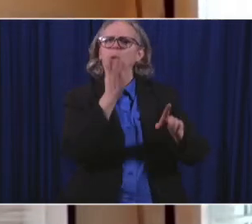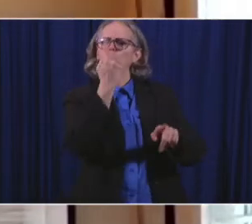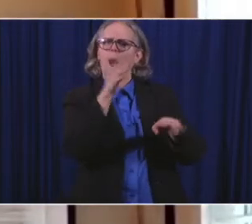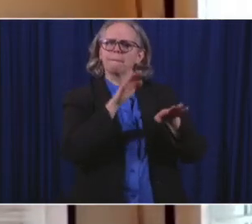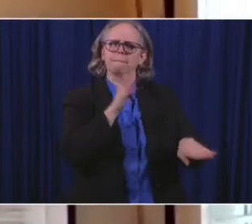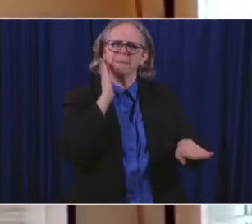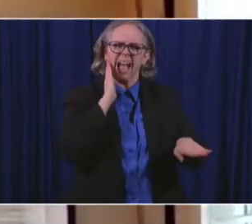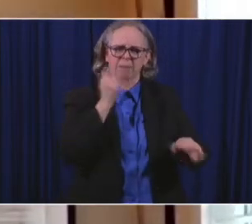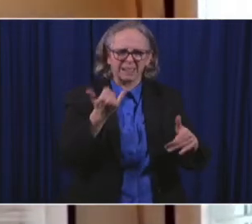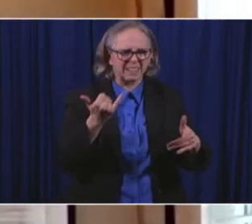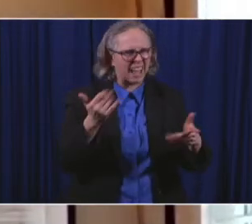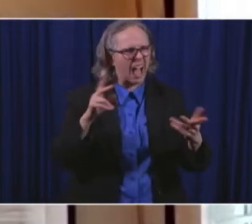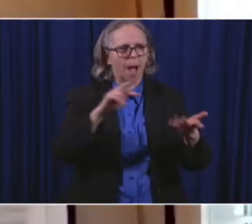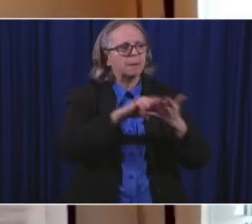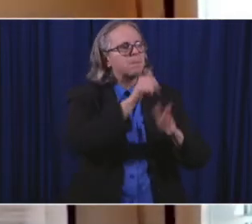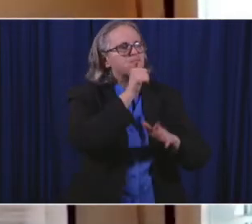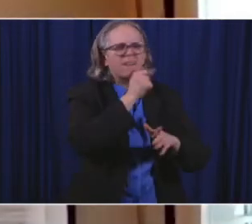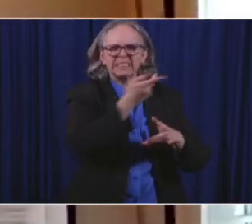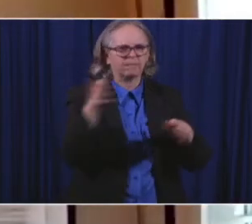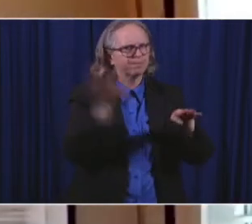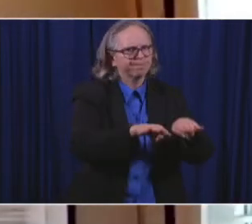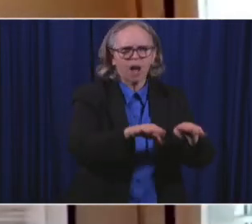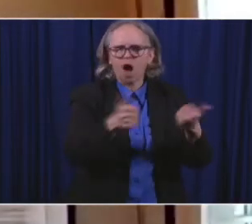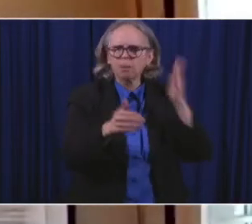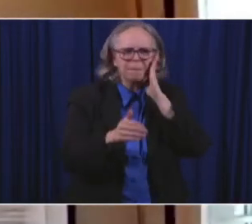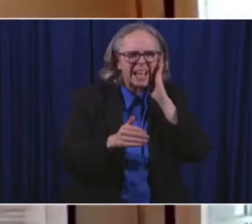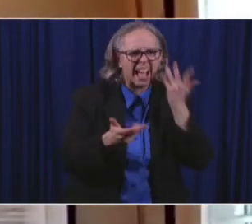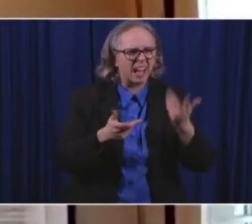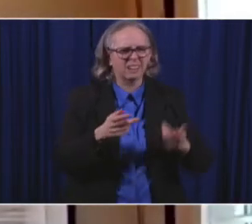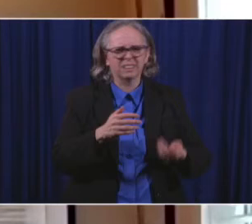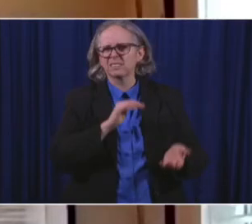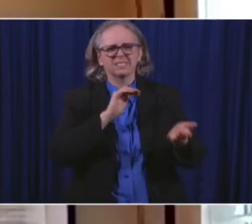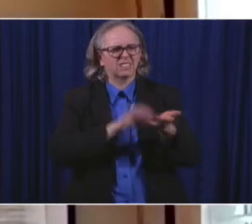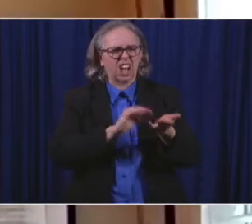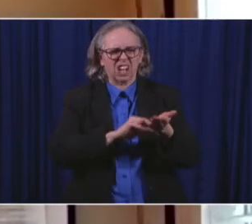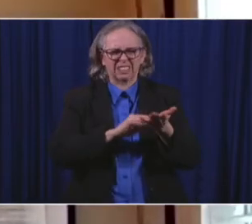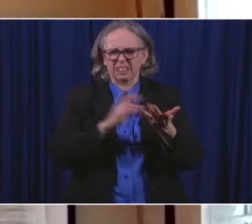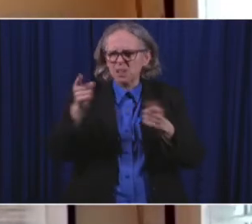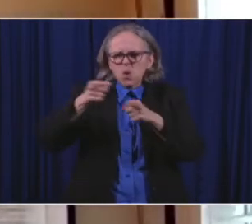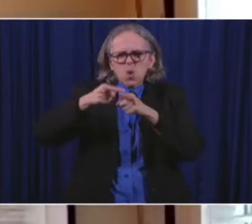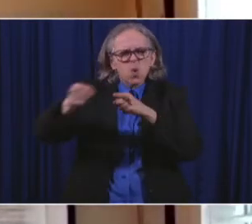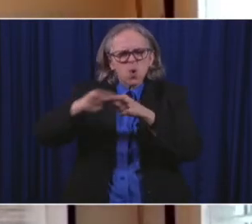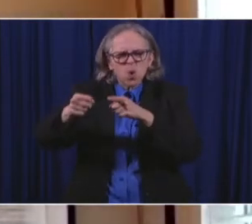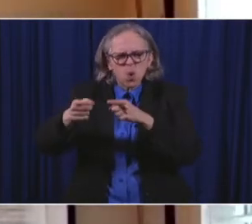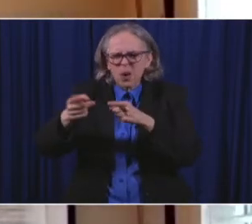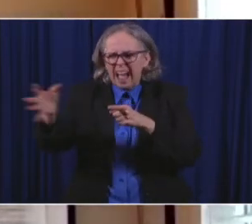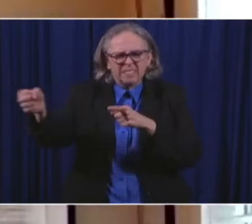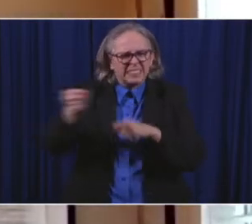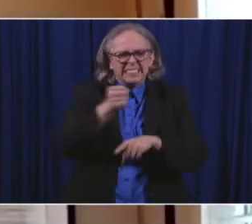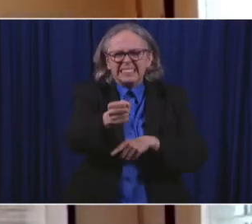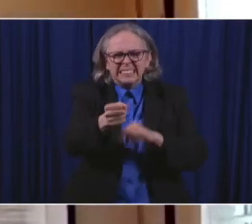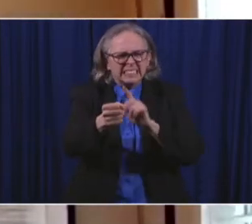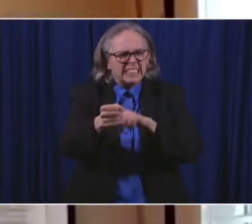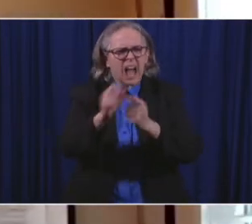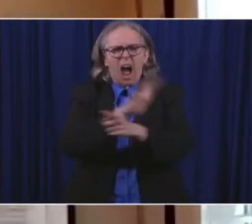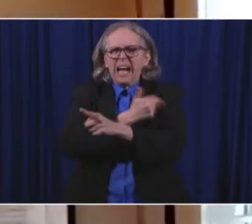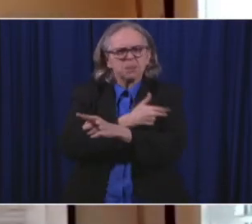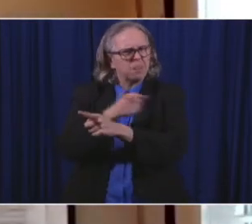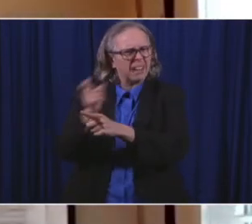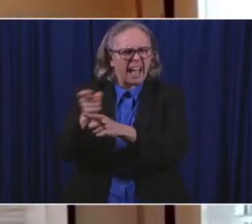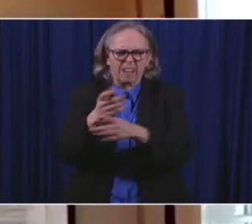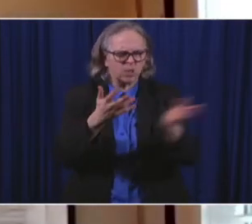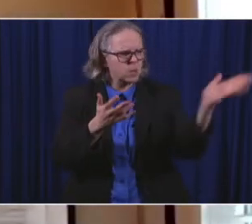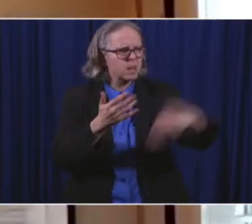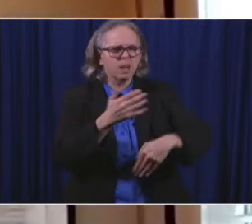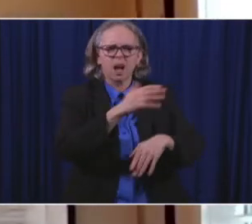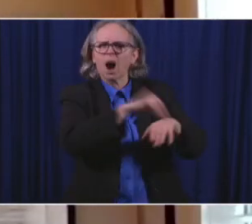even pulling providers from other parts of the health system. For example, providers who may be today focused on